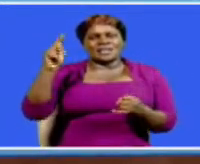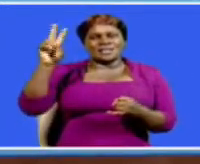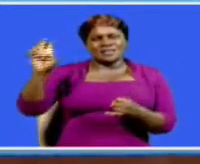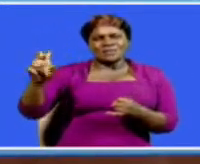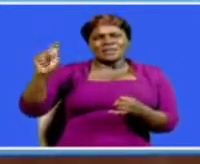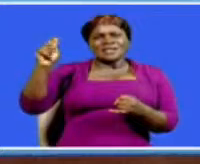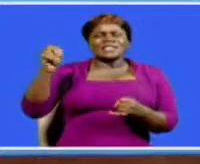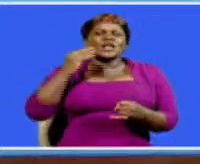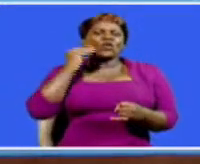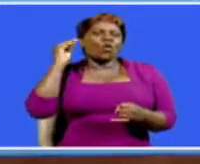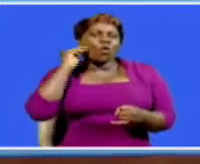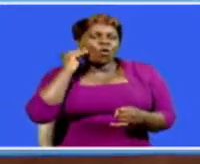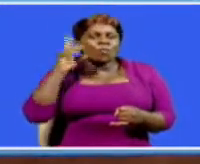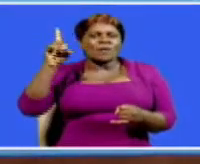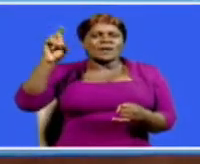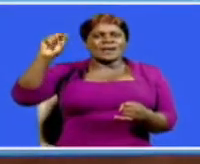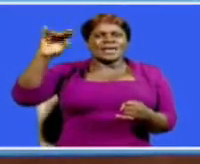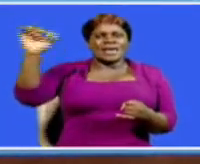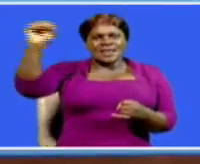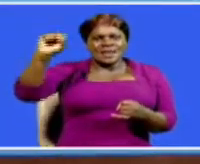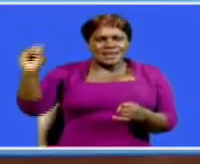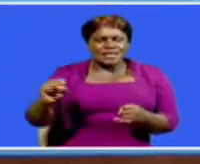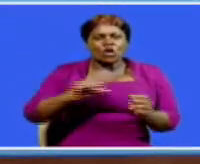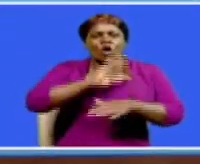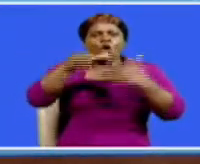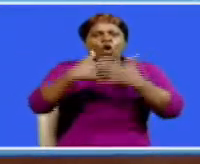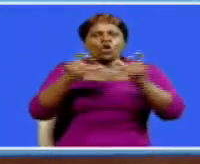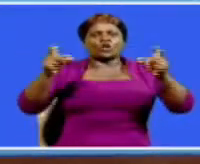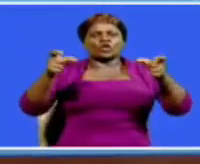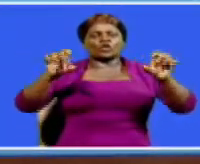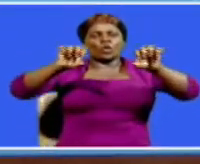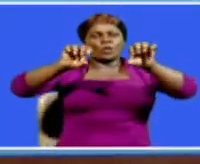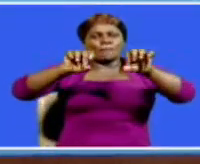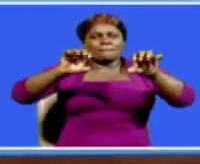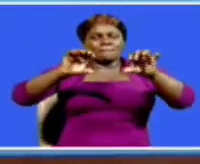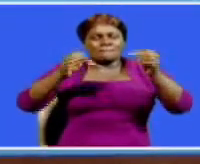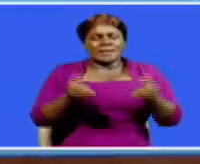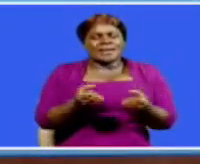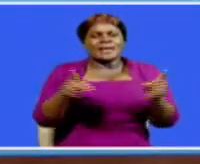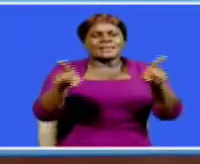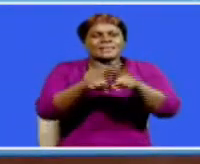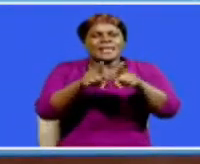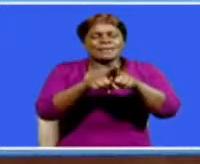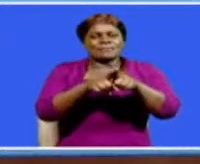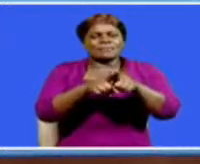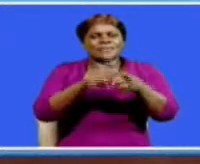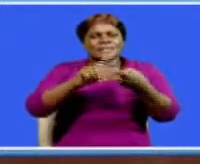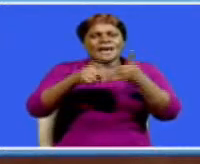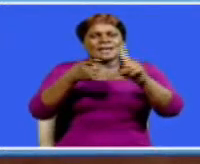at KTN Home _ at Dennis Aseto across all the social media platforms. We're also streaming live on